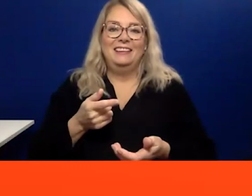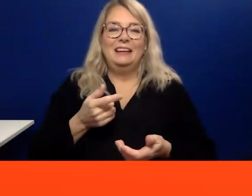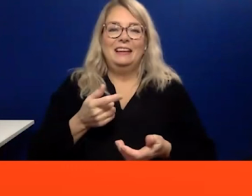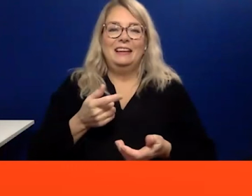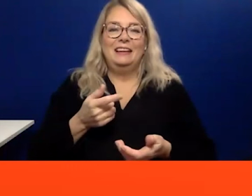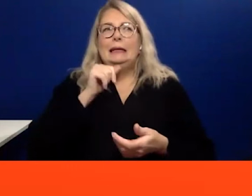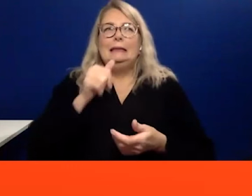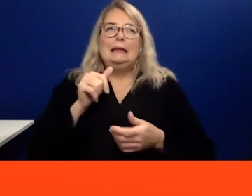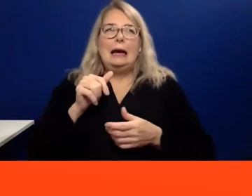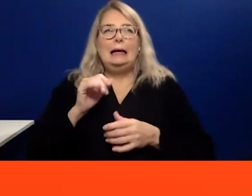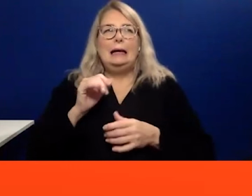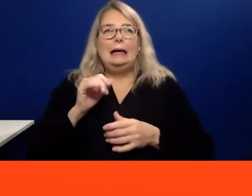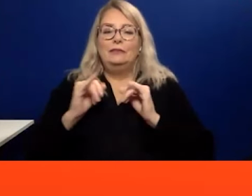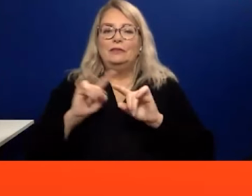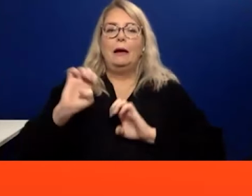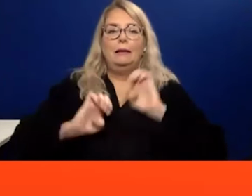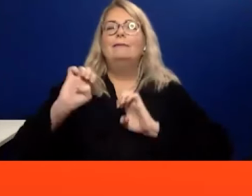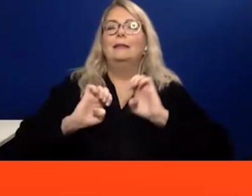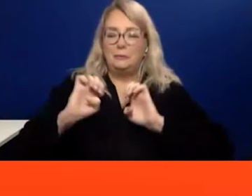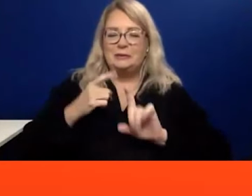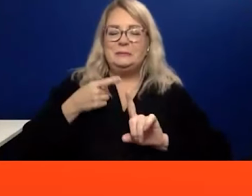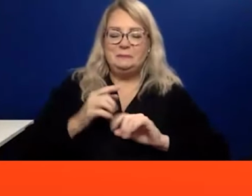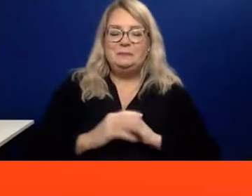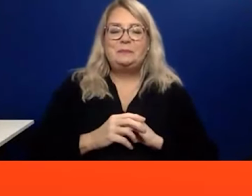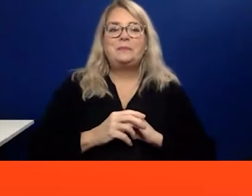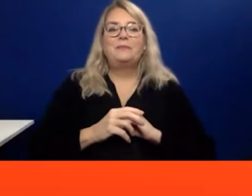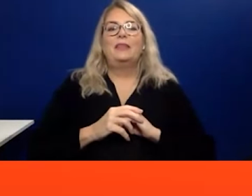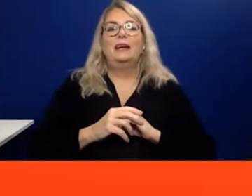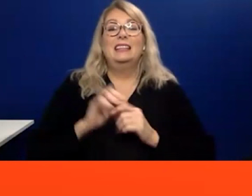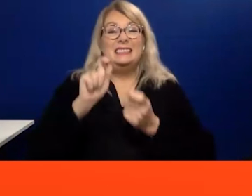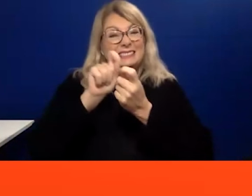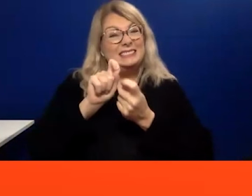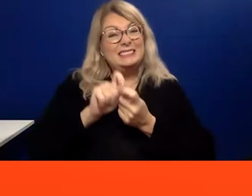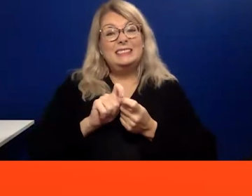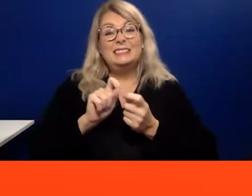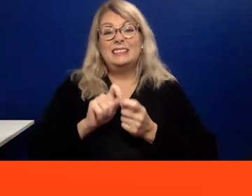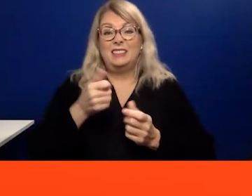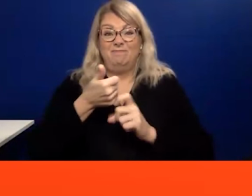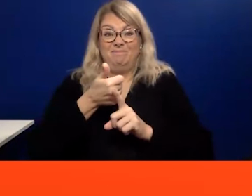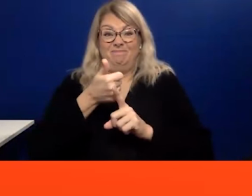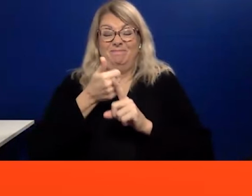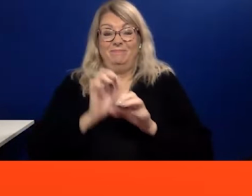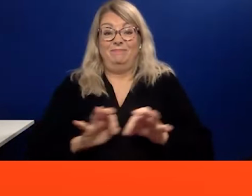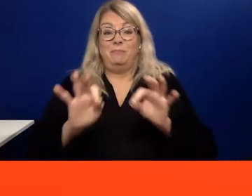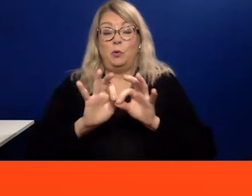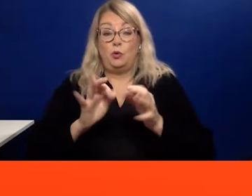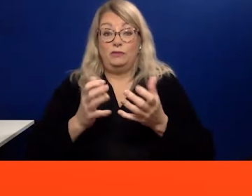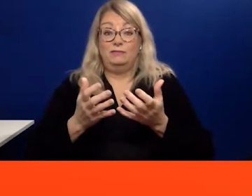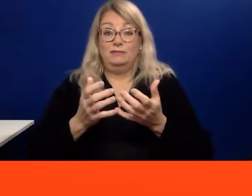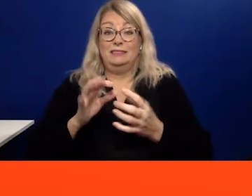evaluation, right? So those details matter, especially in the first couple weeks of employment, from